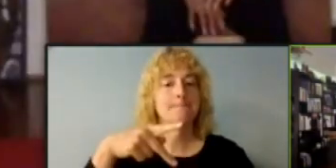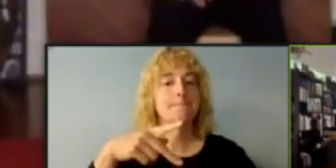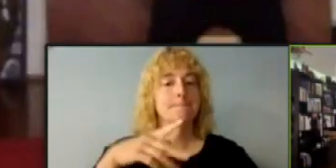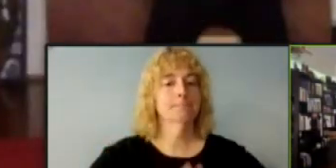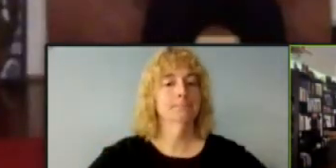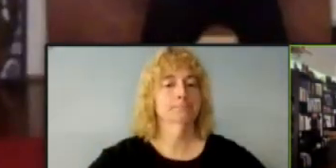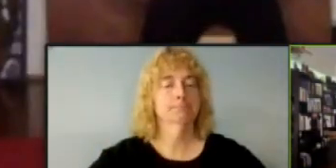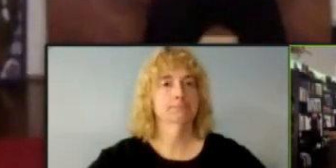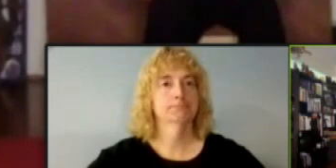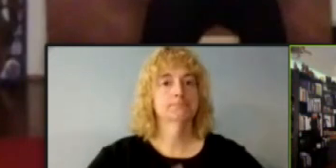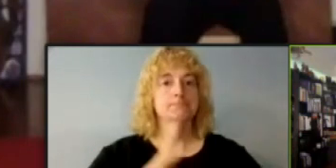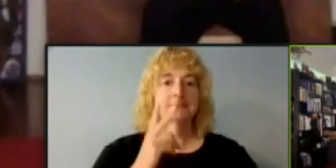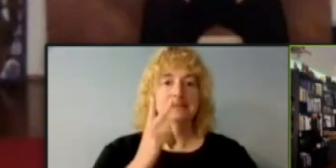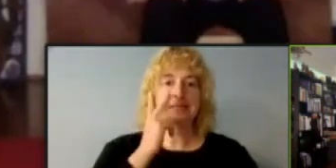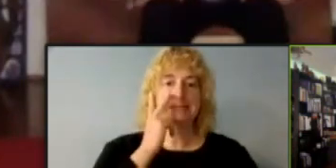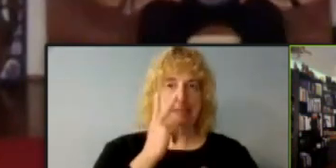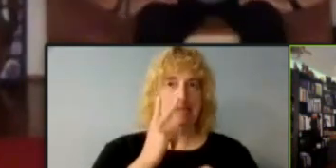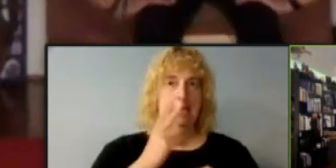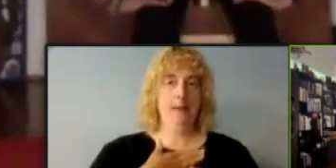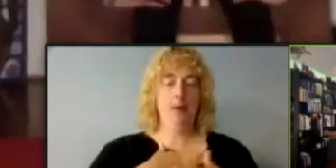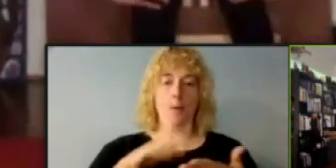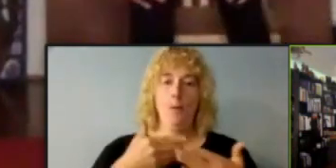version. You see my whole body. If you want to